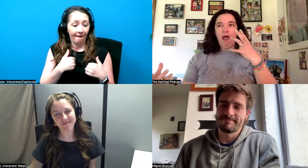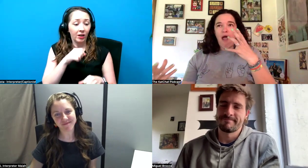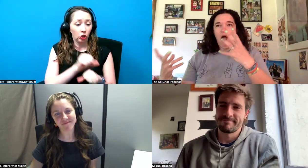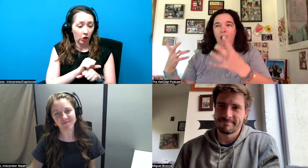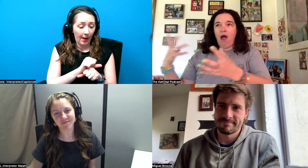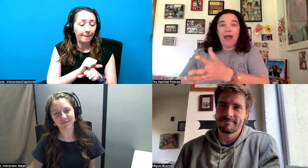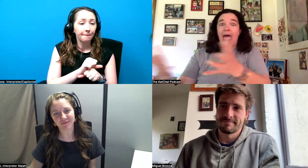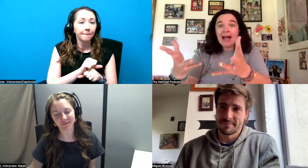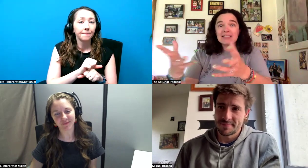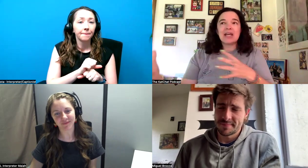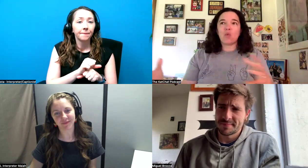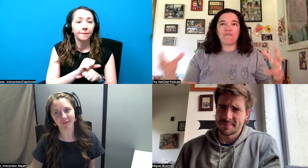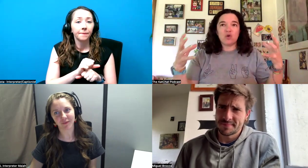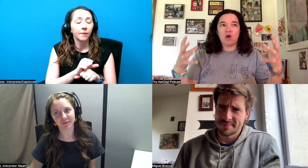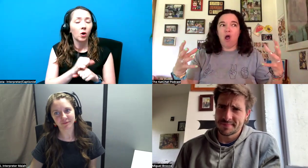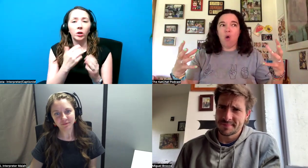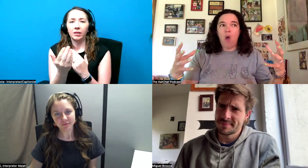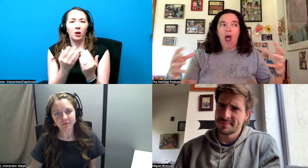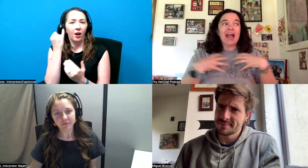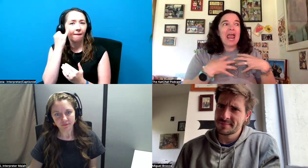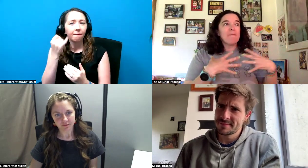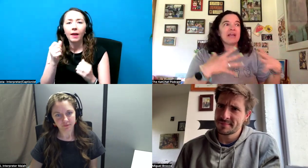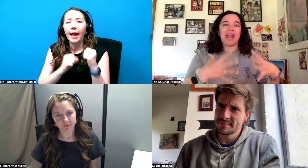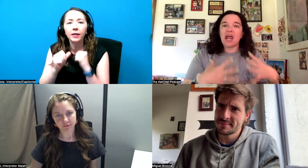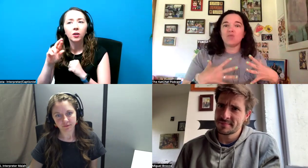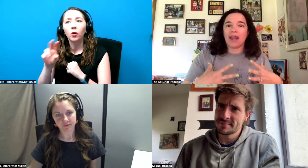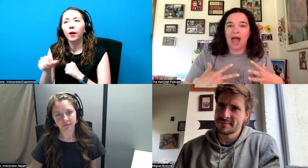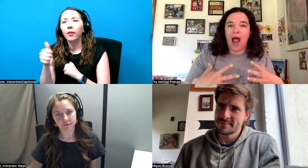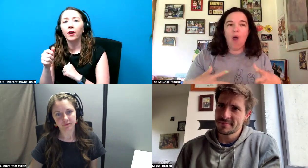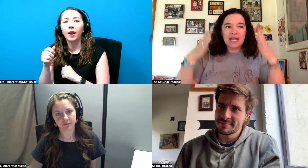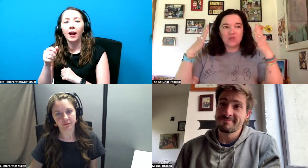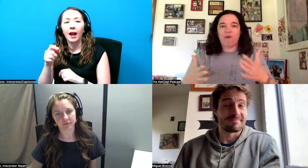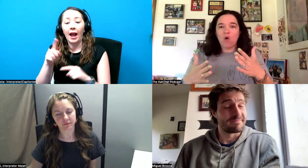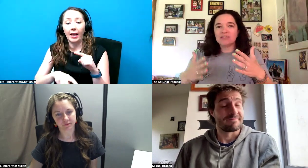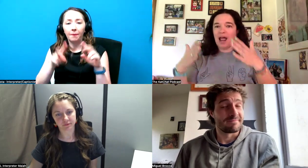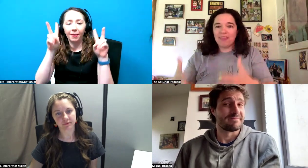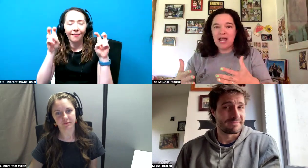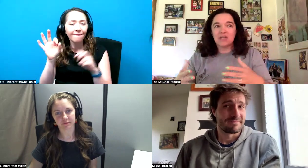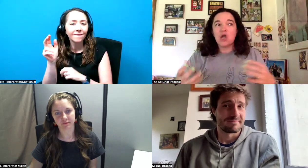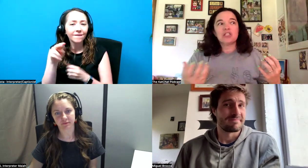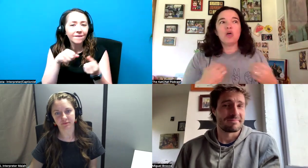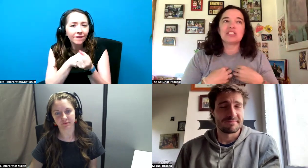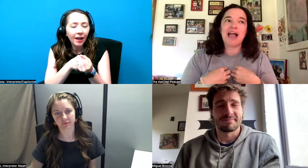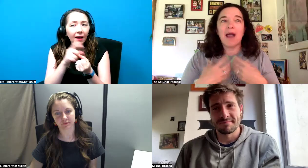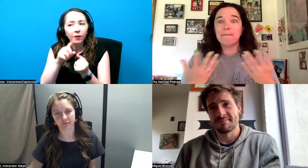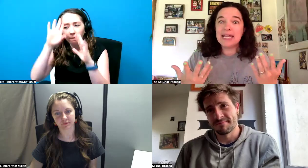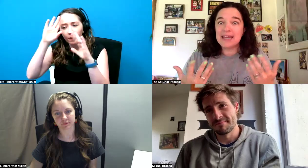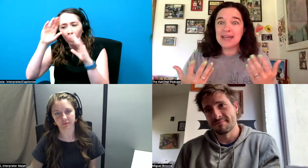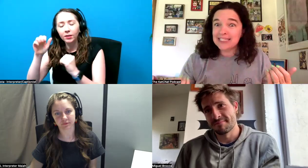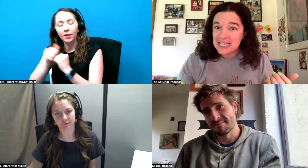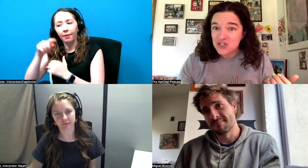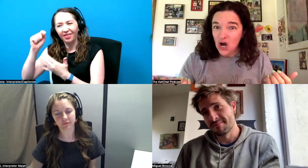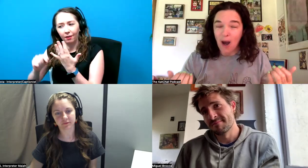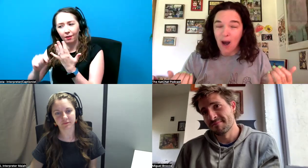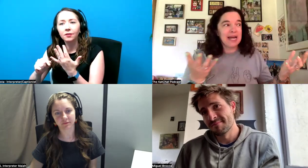we're acting or whatever, to go, I can't be a band right now. I need to focus on this. So it's just like me